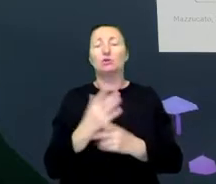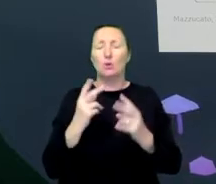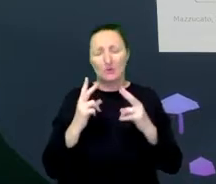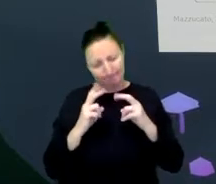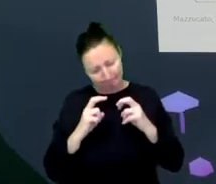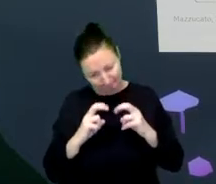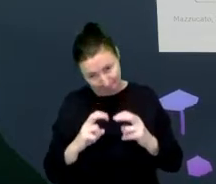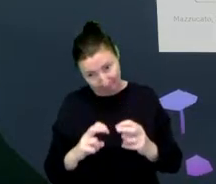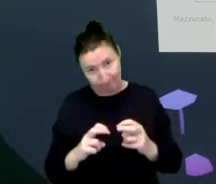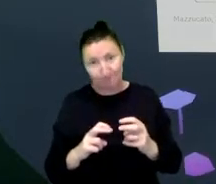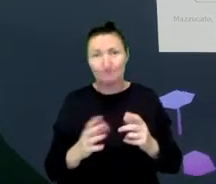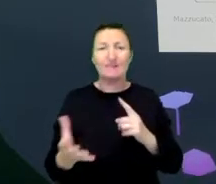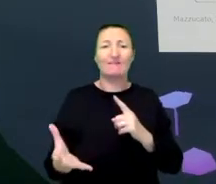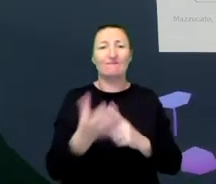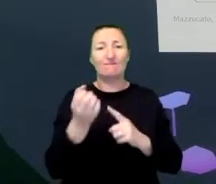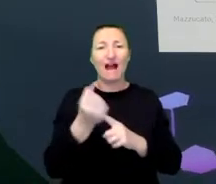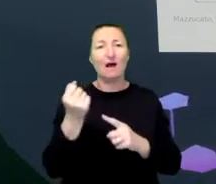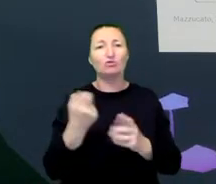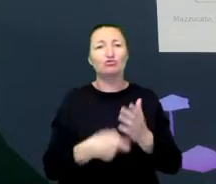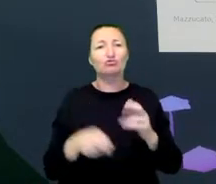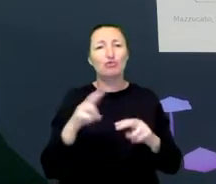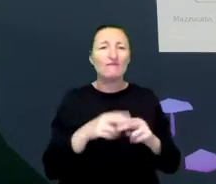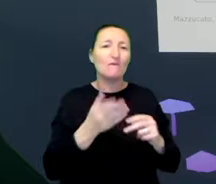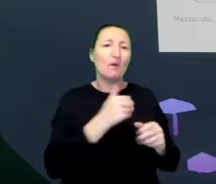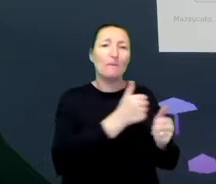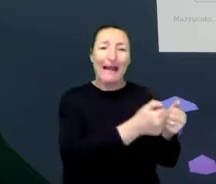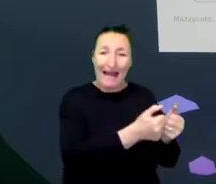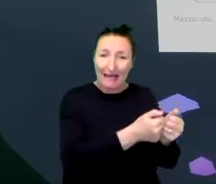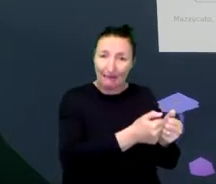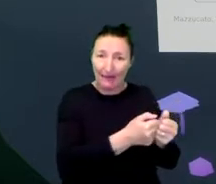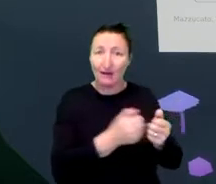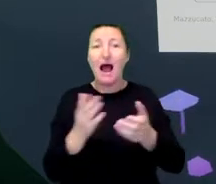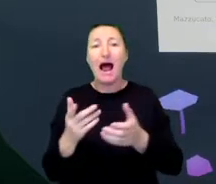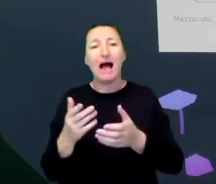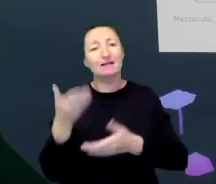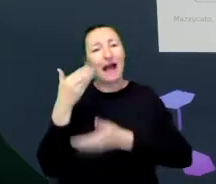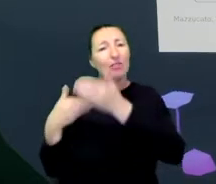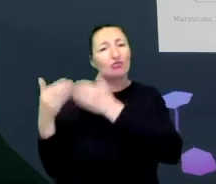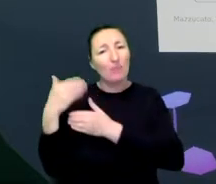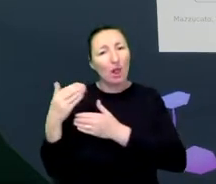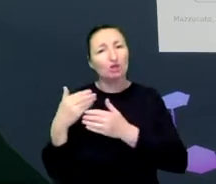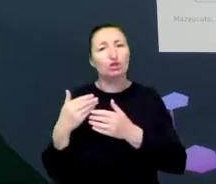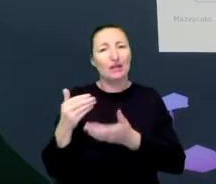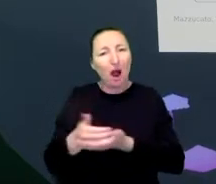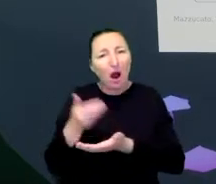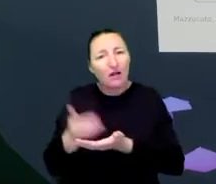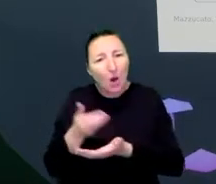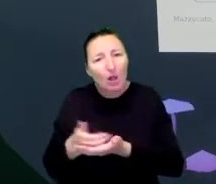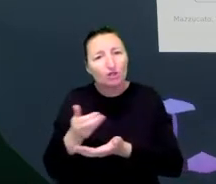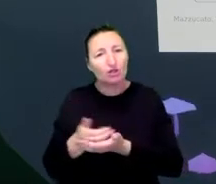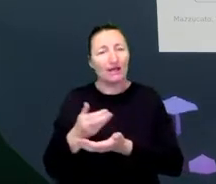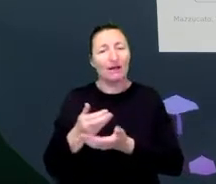of references from both gaming and also anthropology and archaeology, looking at